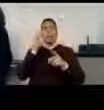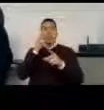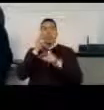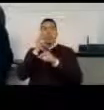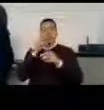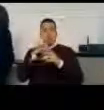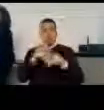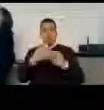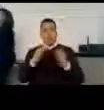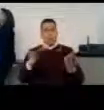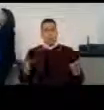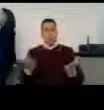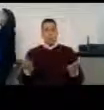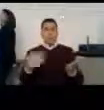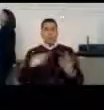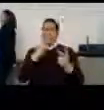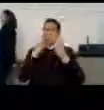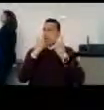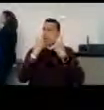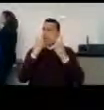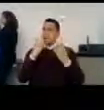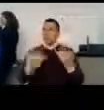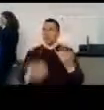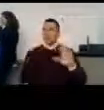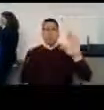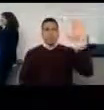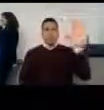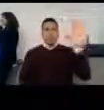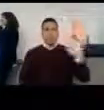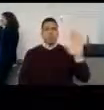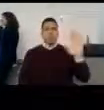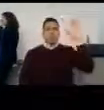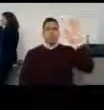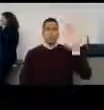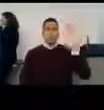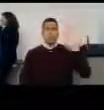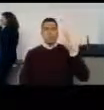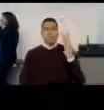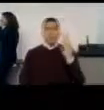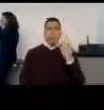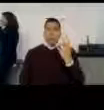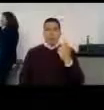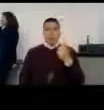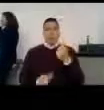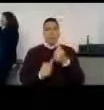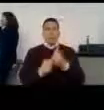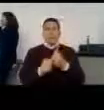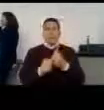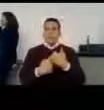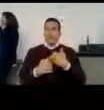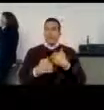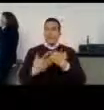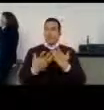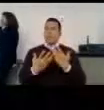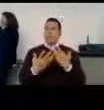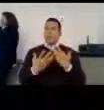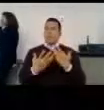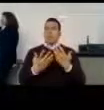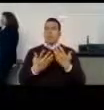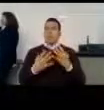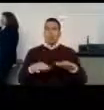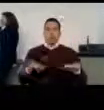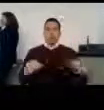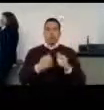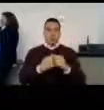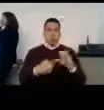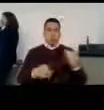and most of you I have seen with your hands raised today because you have had a child or 7 children